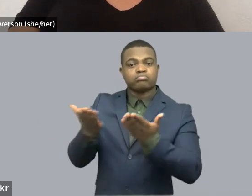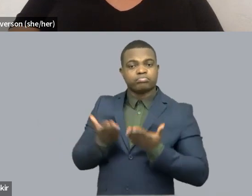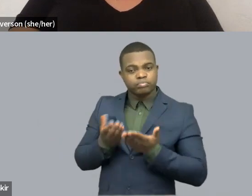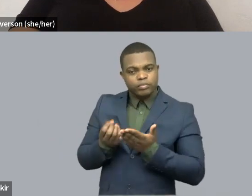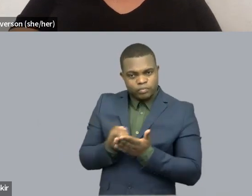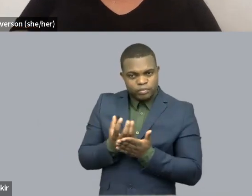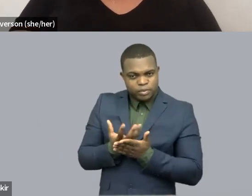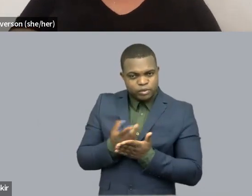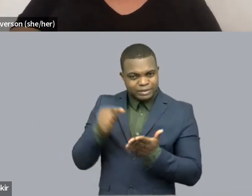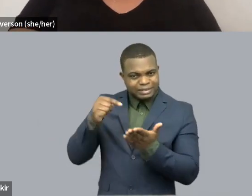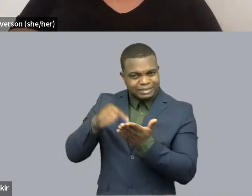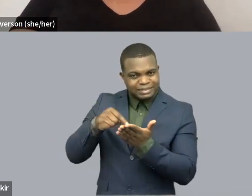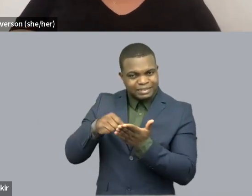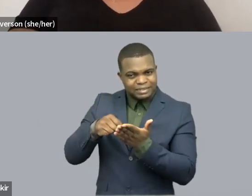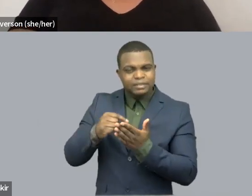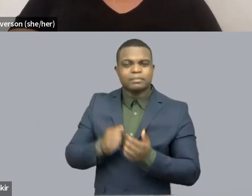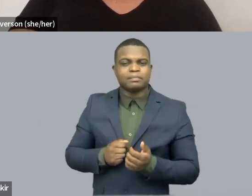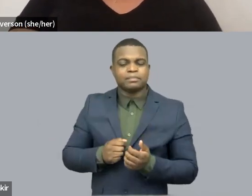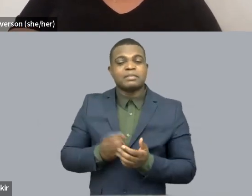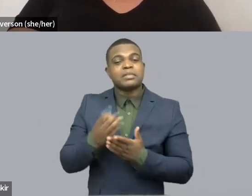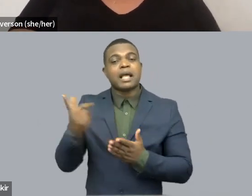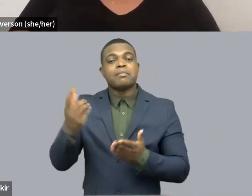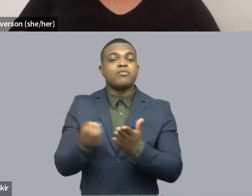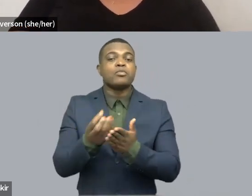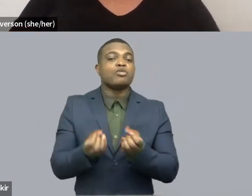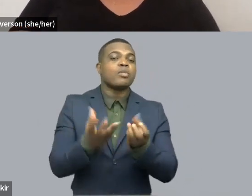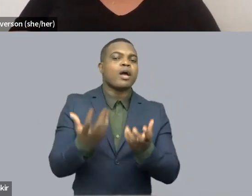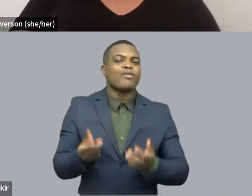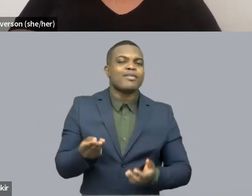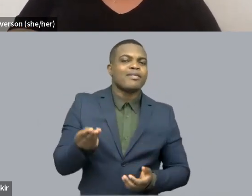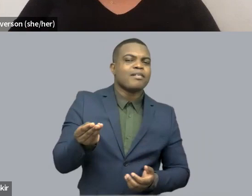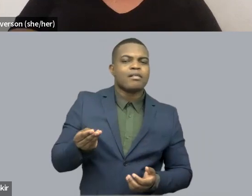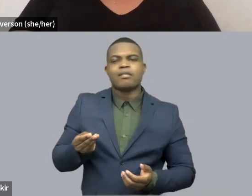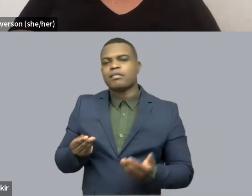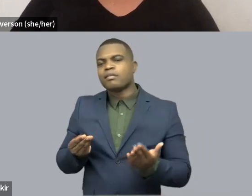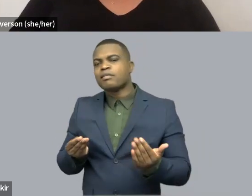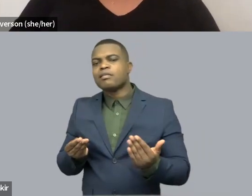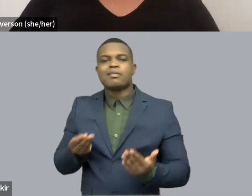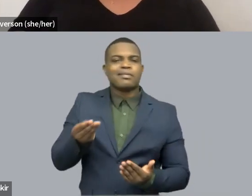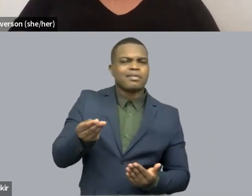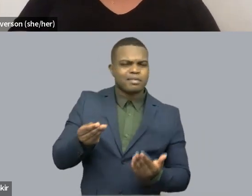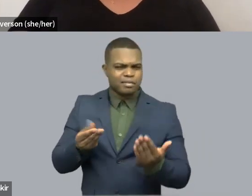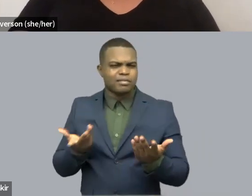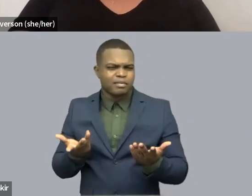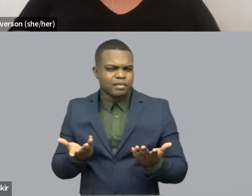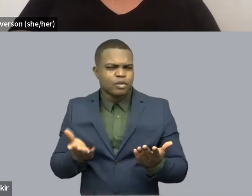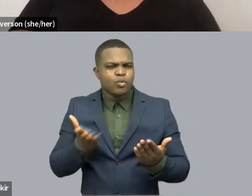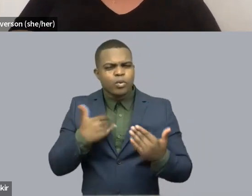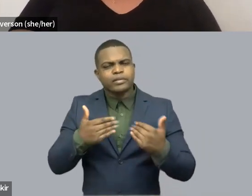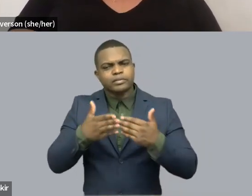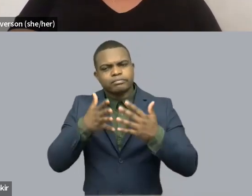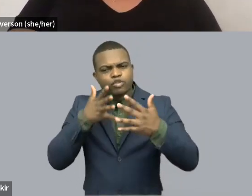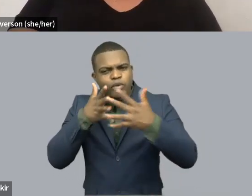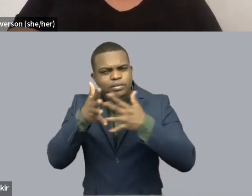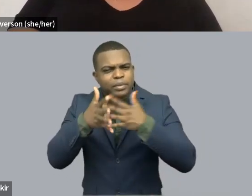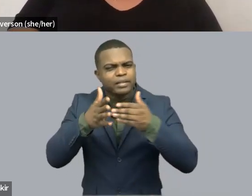or even greater reason for us to continue hammering home the points that we're making. I think the reason why I'm a little skeptical about the